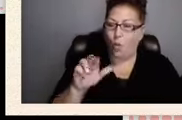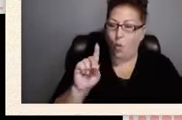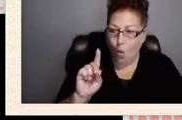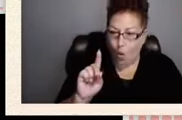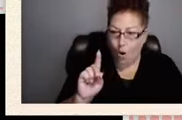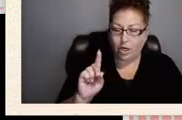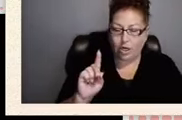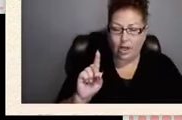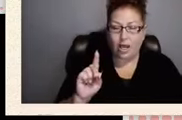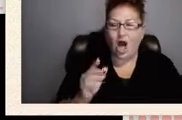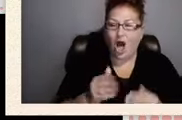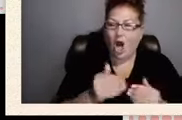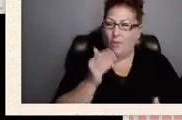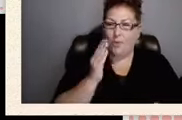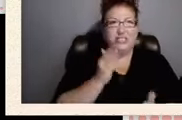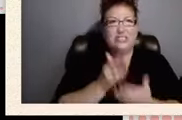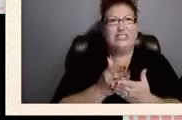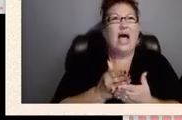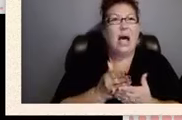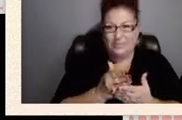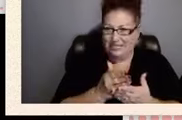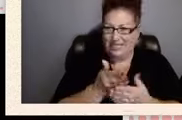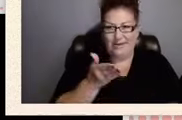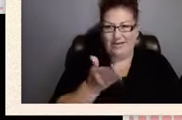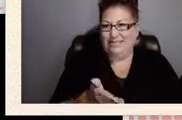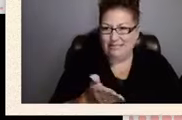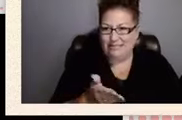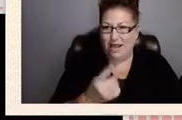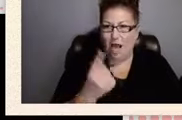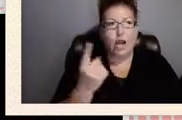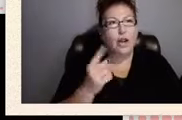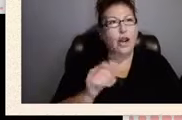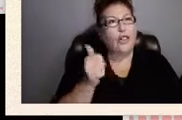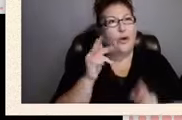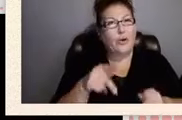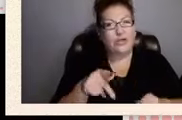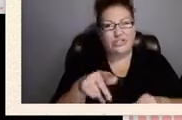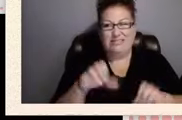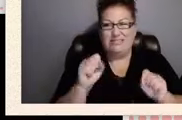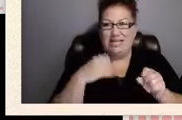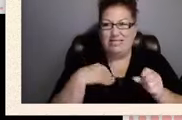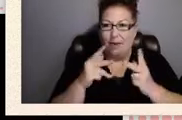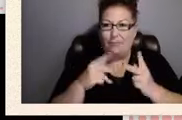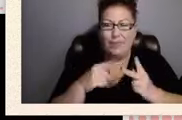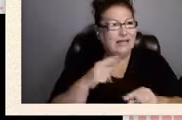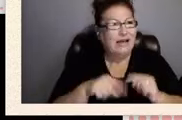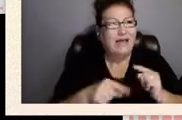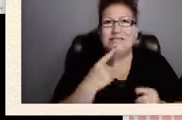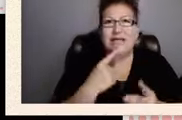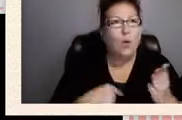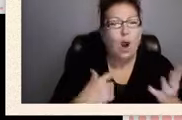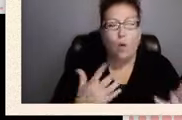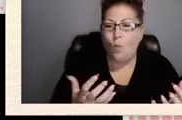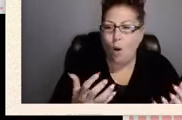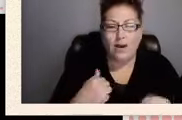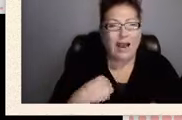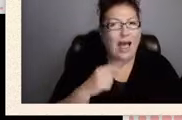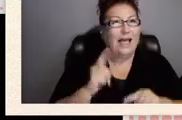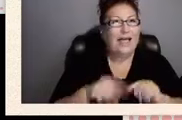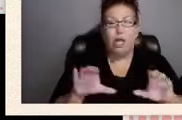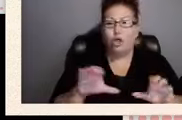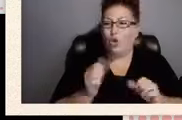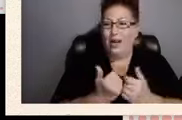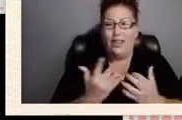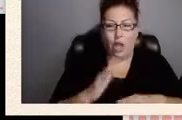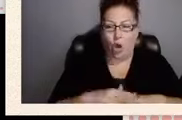stops existing, right? Someone else takes my place. If I can't say what I want, if I can't do things on my own, if